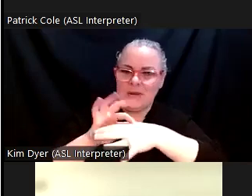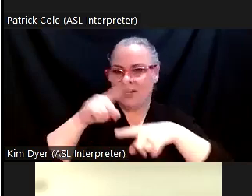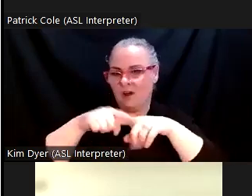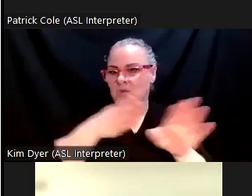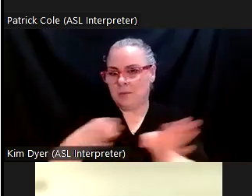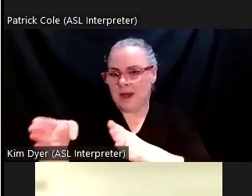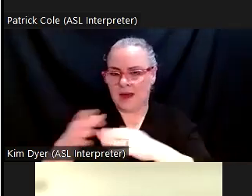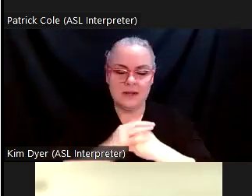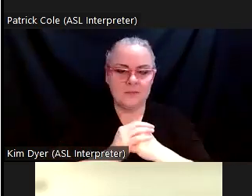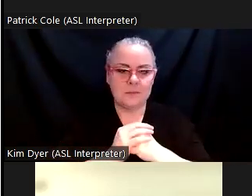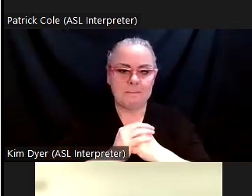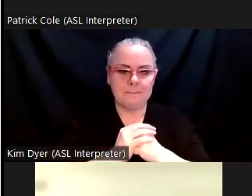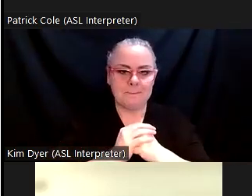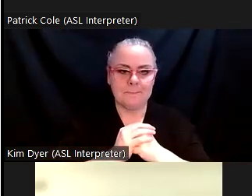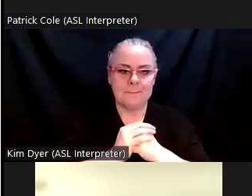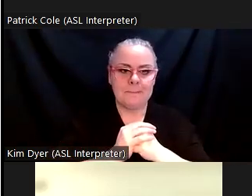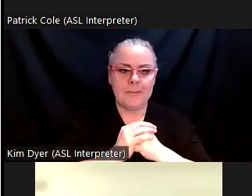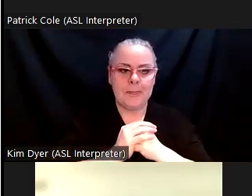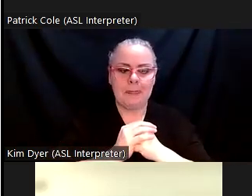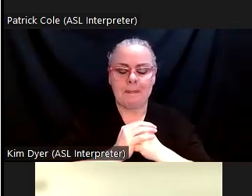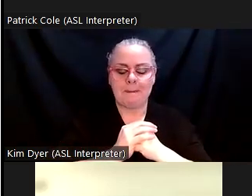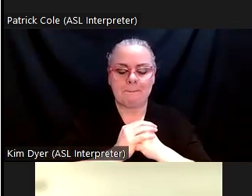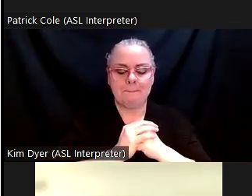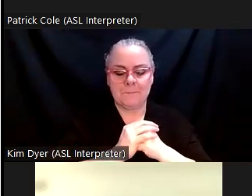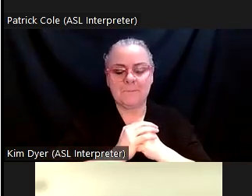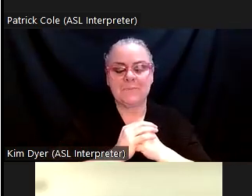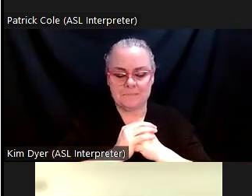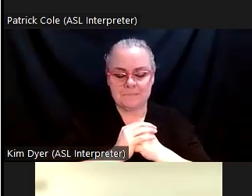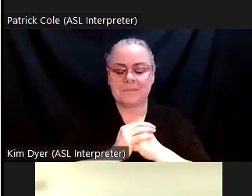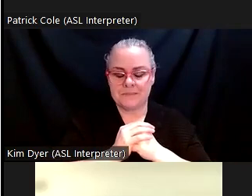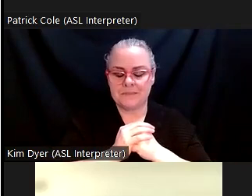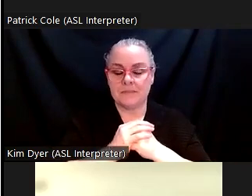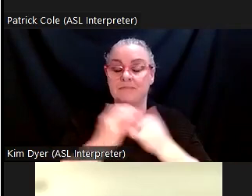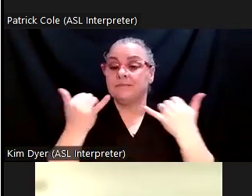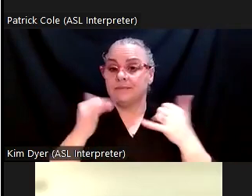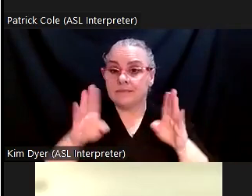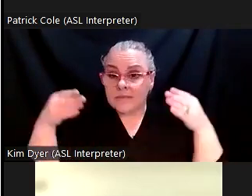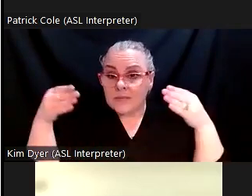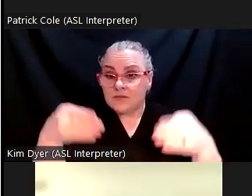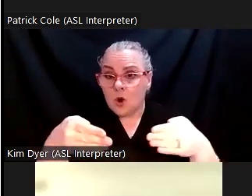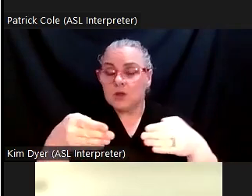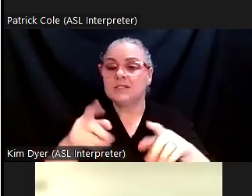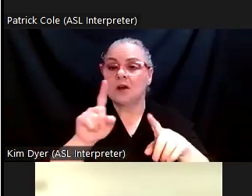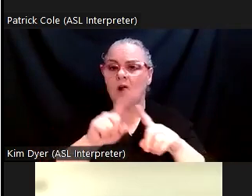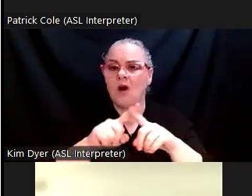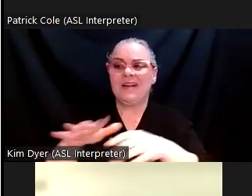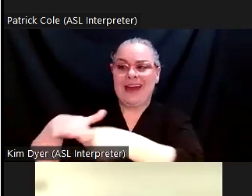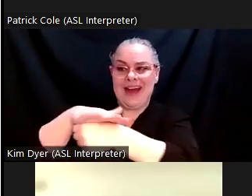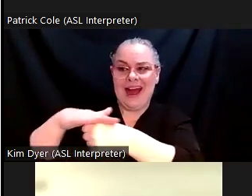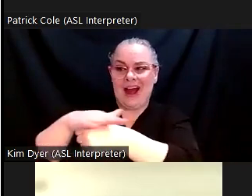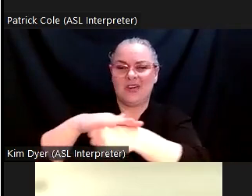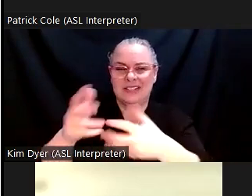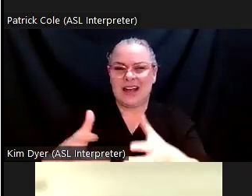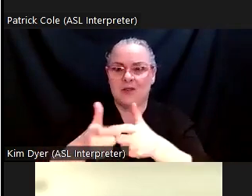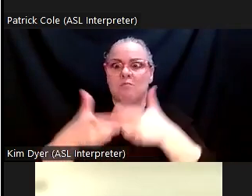And to frame that, we are focusing on the sectors that emit the largest amount of